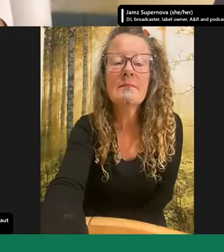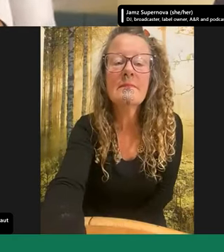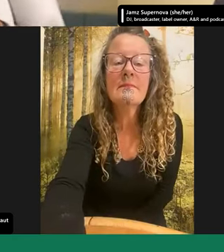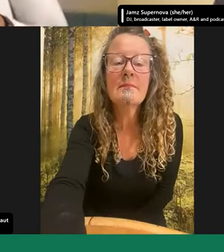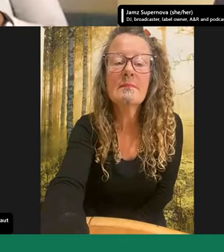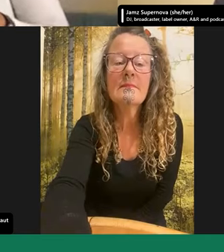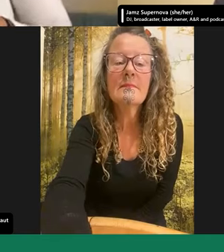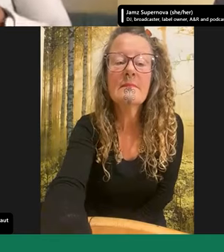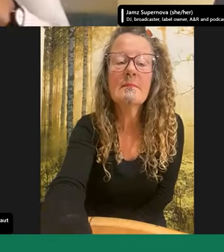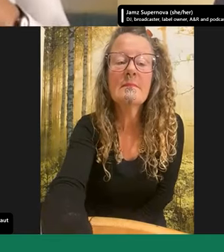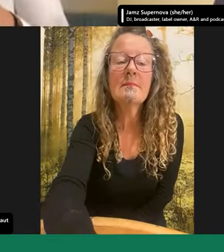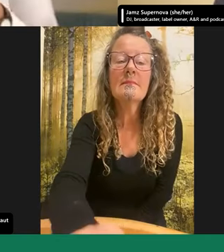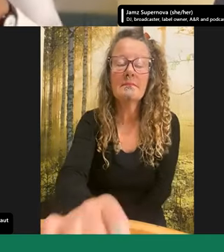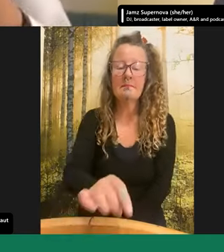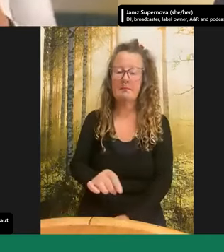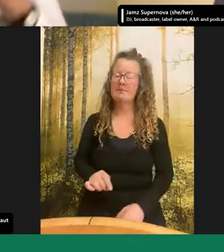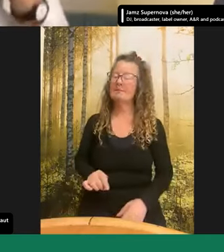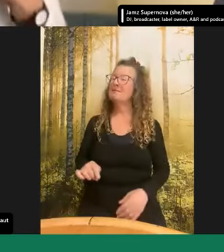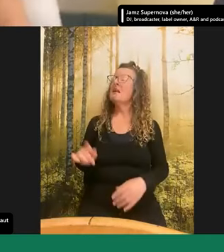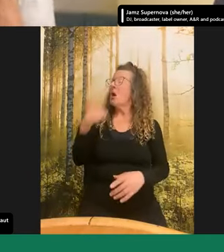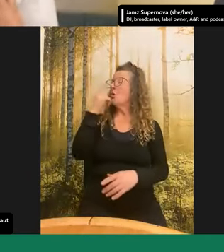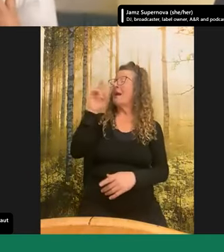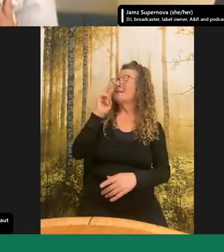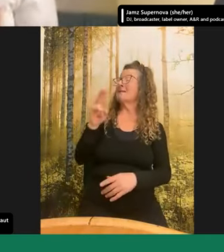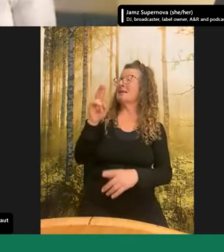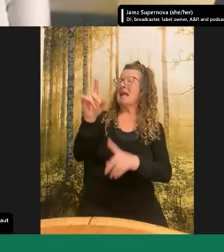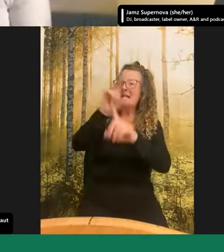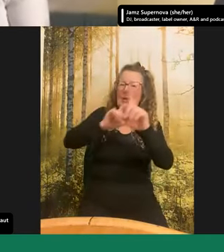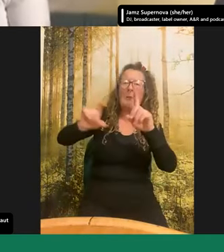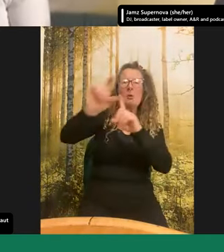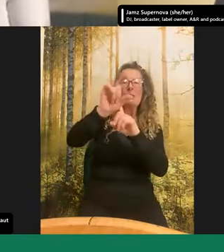of community involvement and action we really need